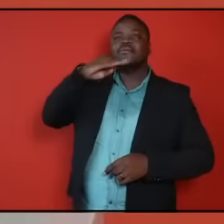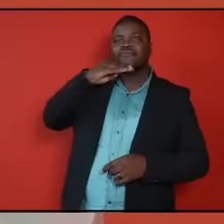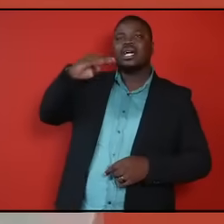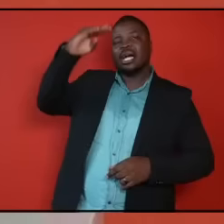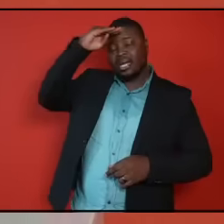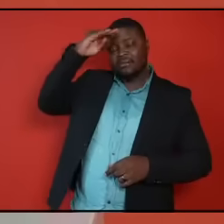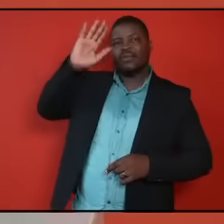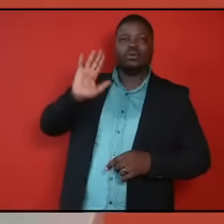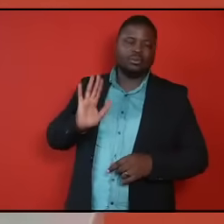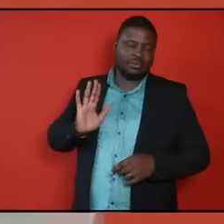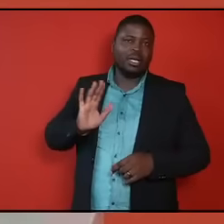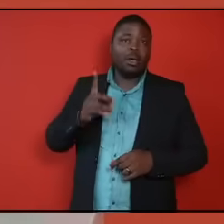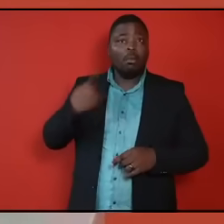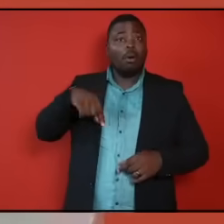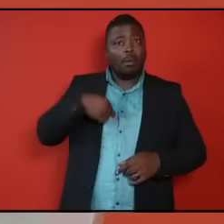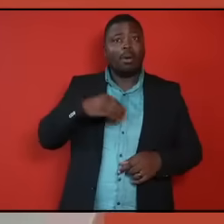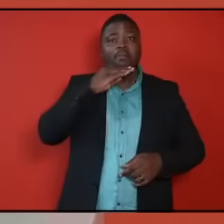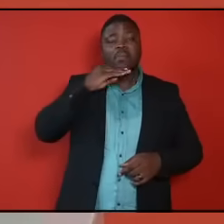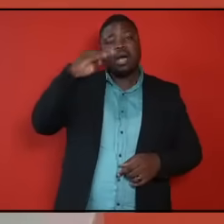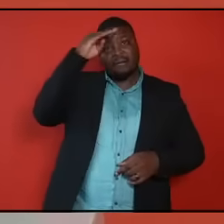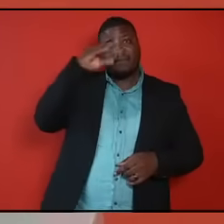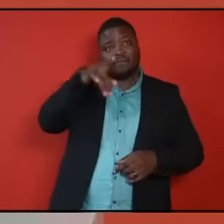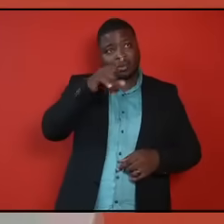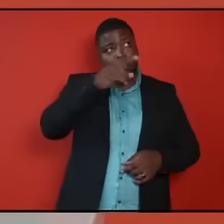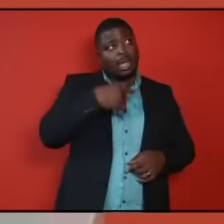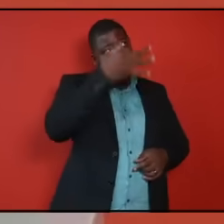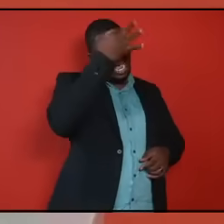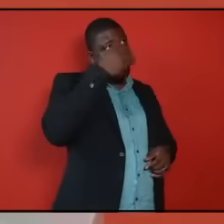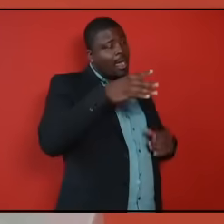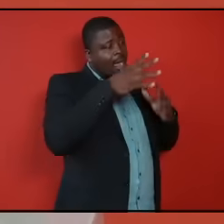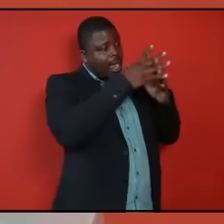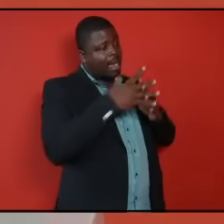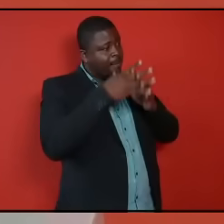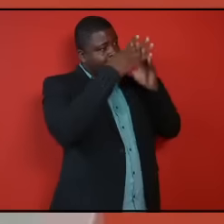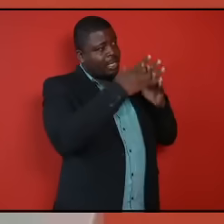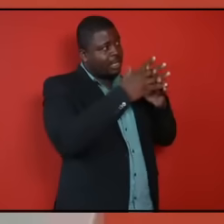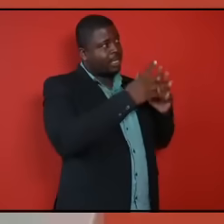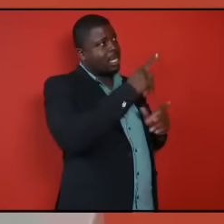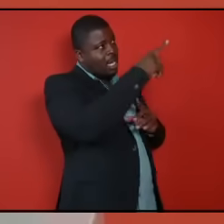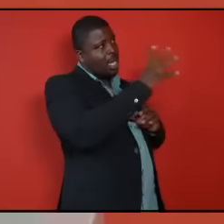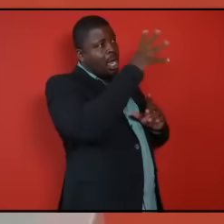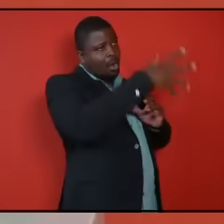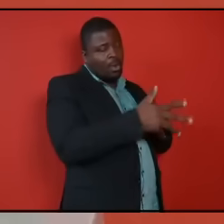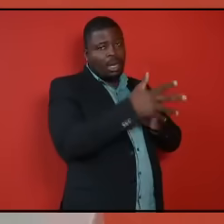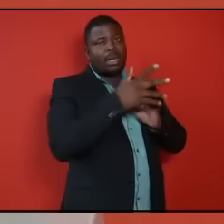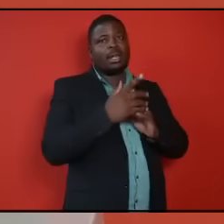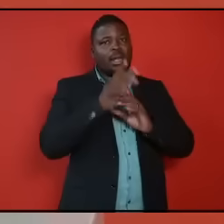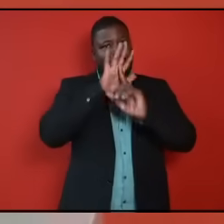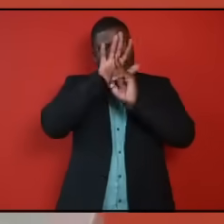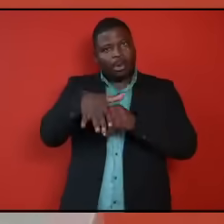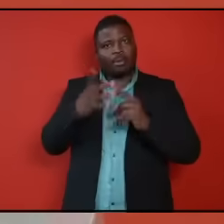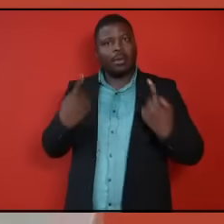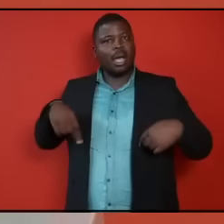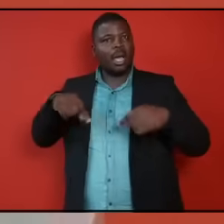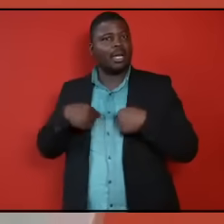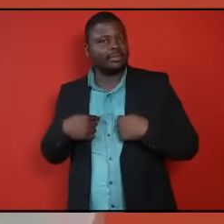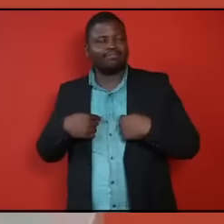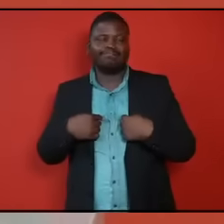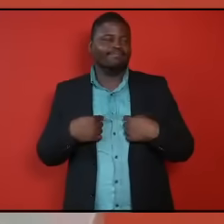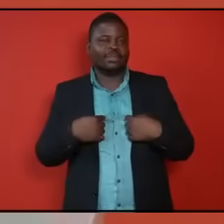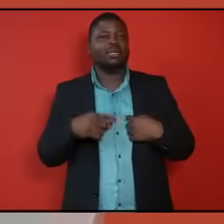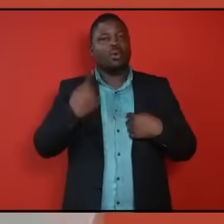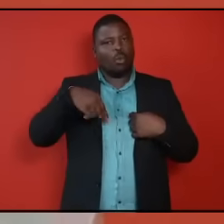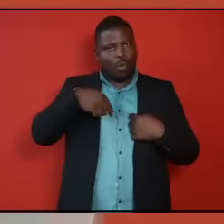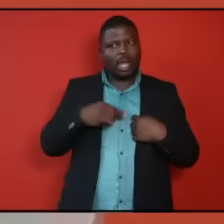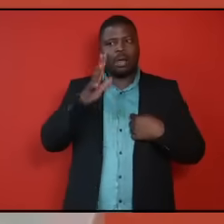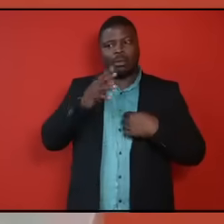We have had enough, and no America is going to dictate to us. We are going to empower our people. Even under black empowerment, we are still suffering. Imagine